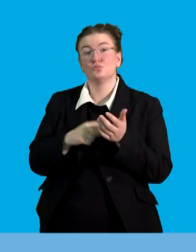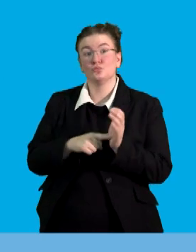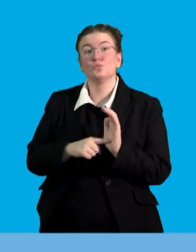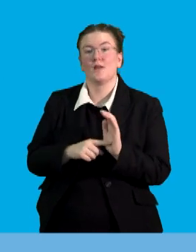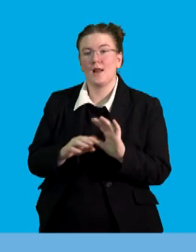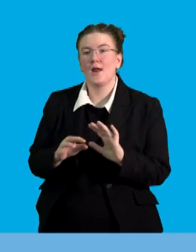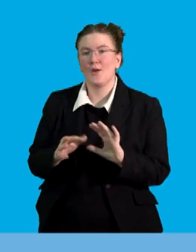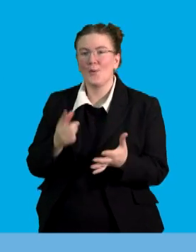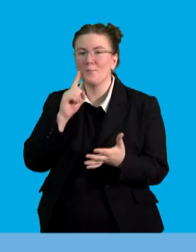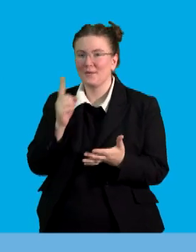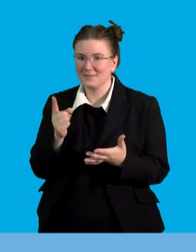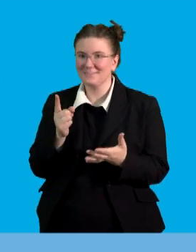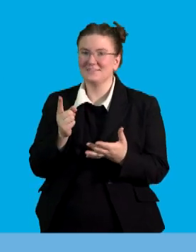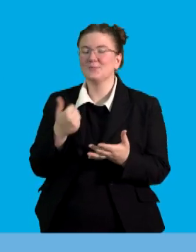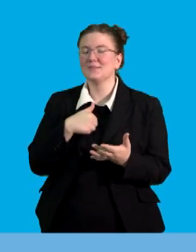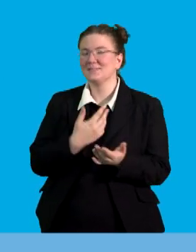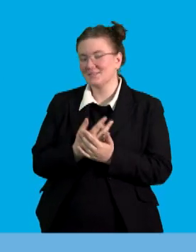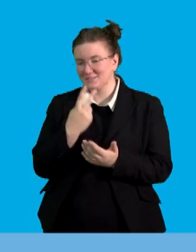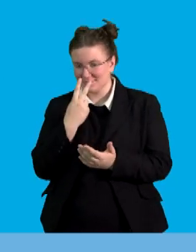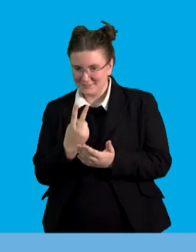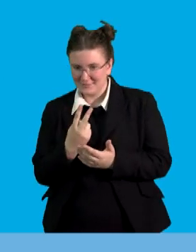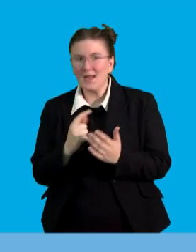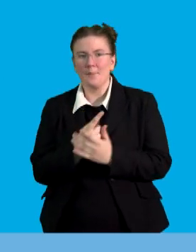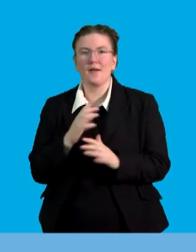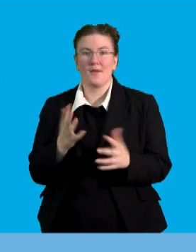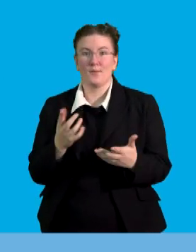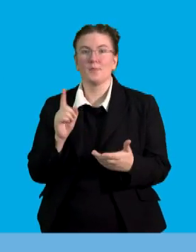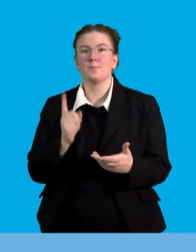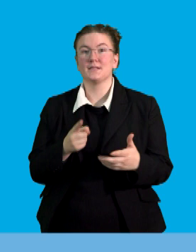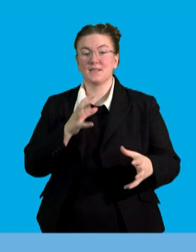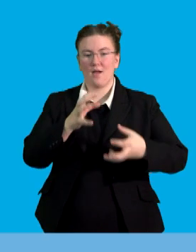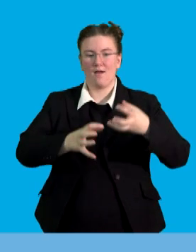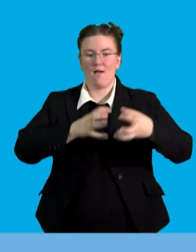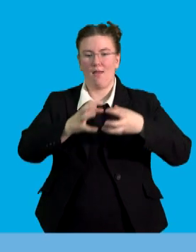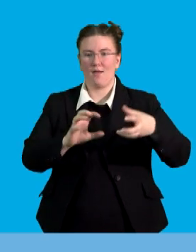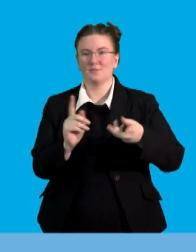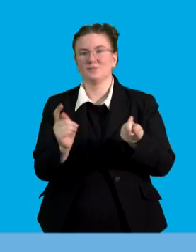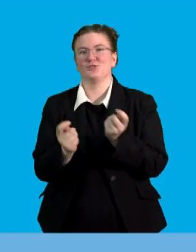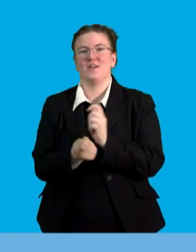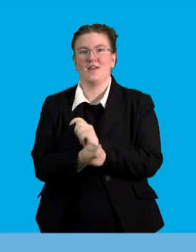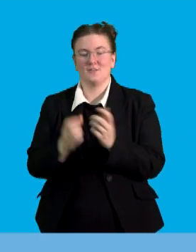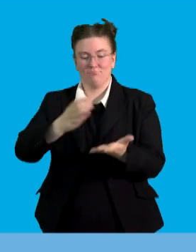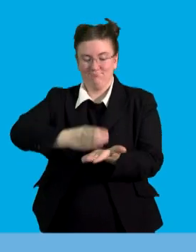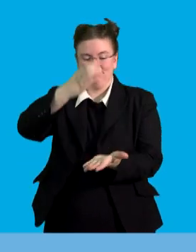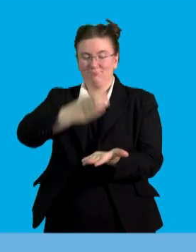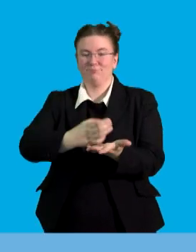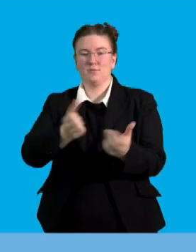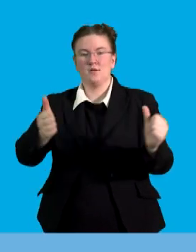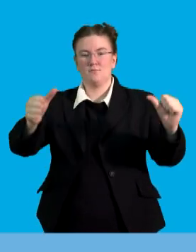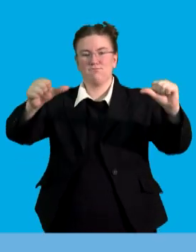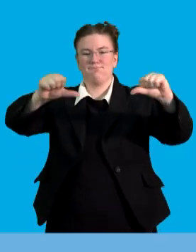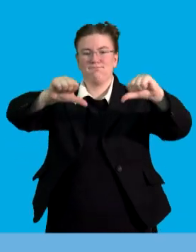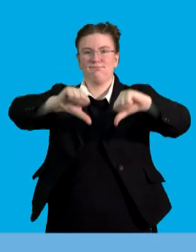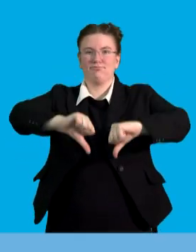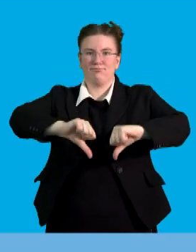reaction has indeed taken place? Number 1, there needs to be a color change inside the reaction flask. So whenever we're mixing the two